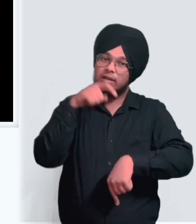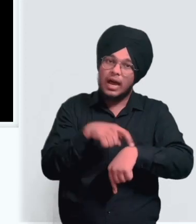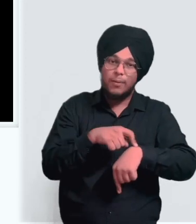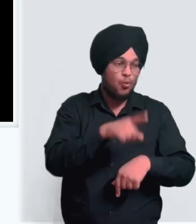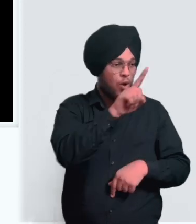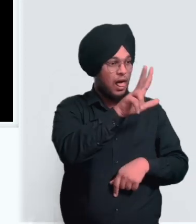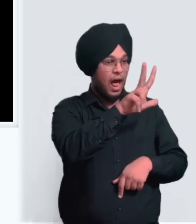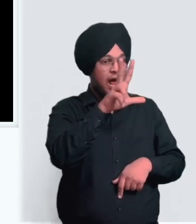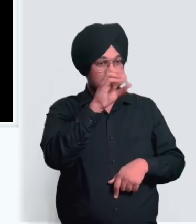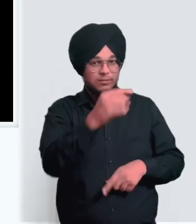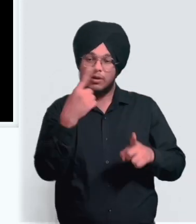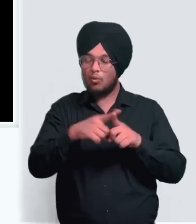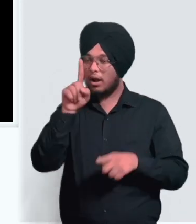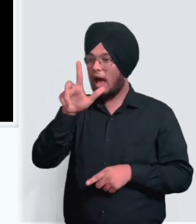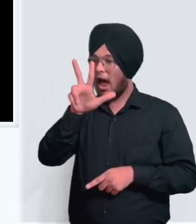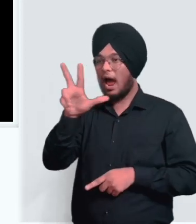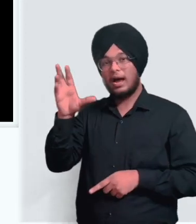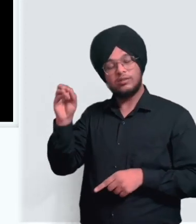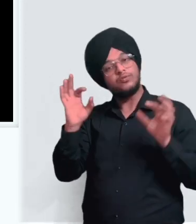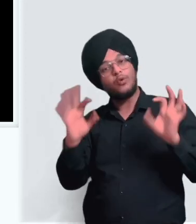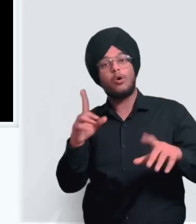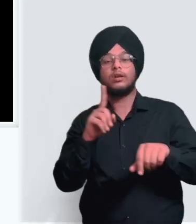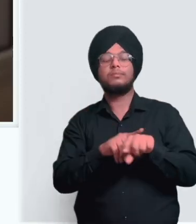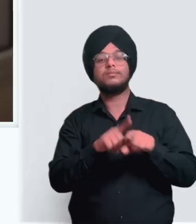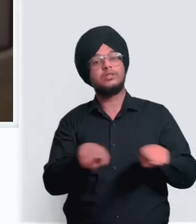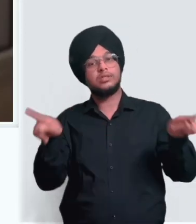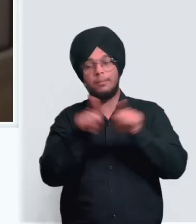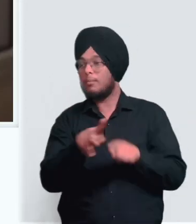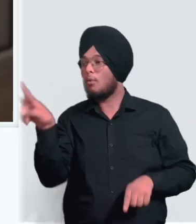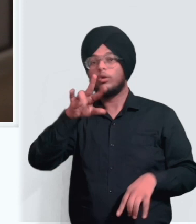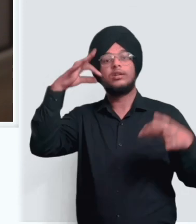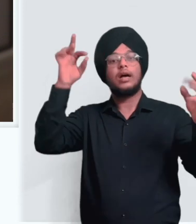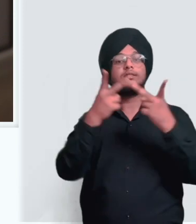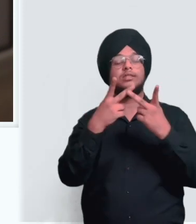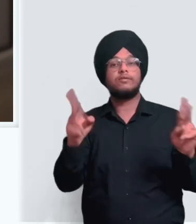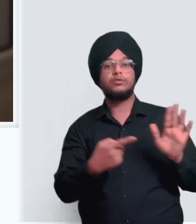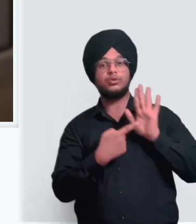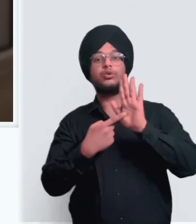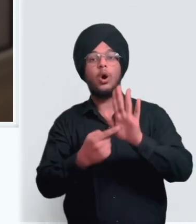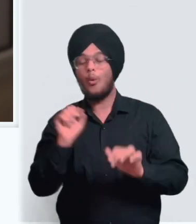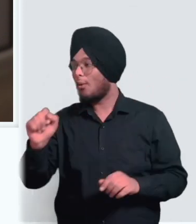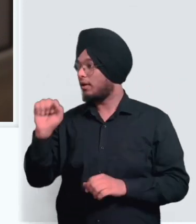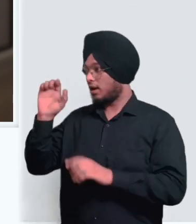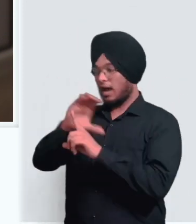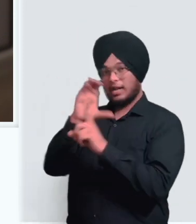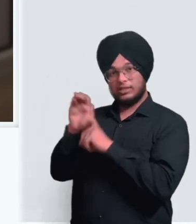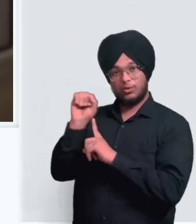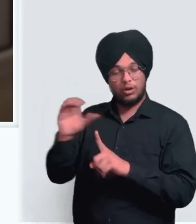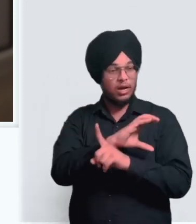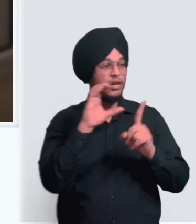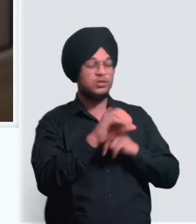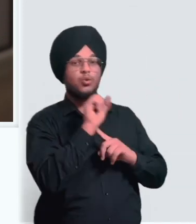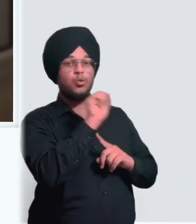time period, the 1880s and 1890s. Both depict dancers, and viewing them alongside each